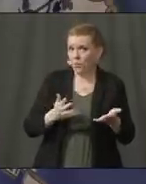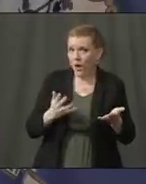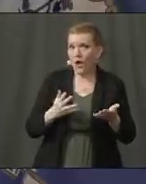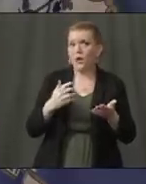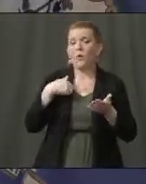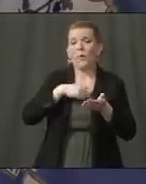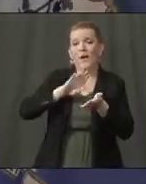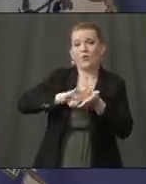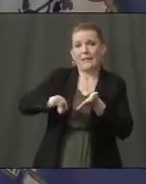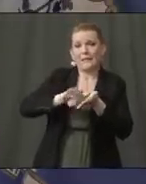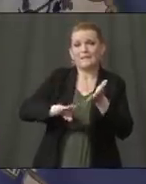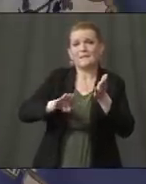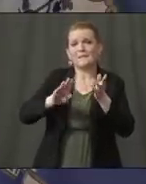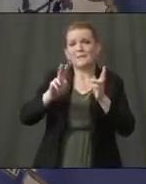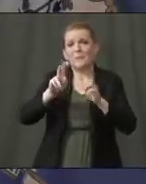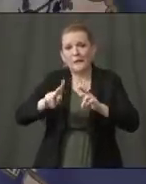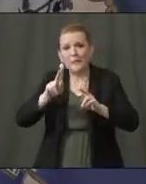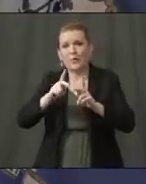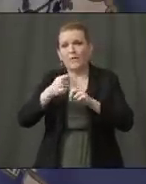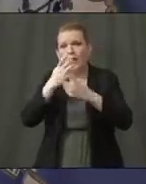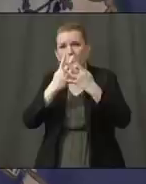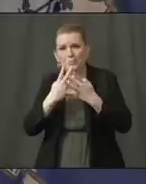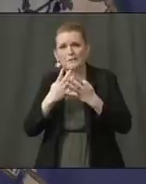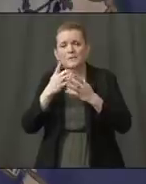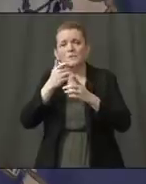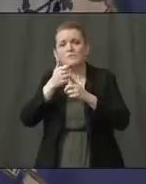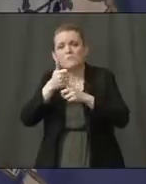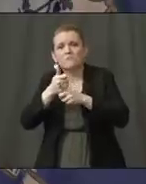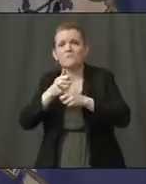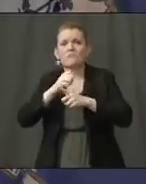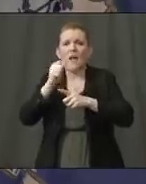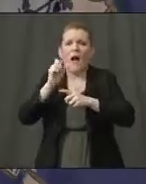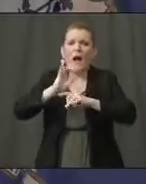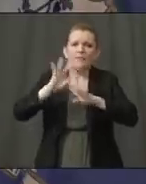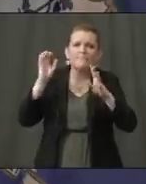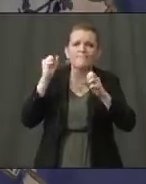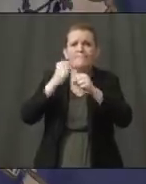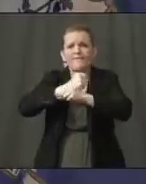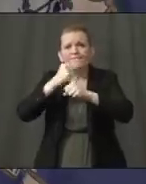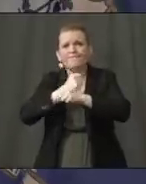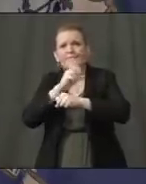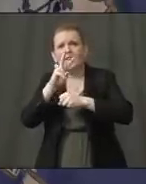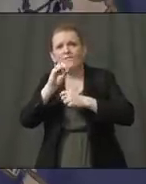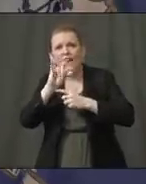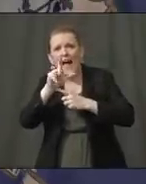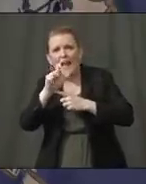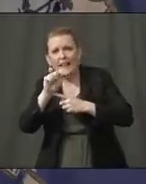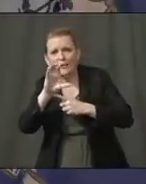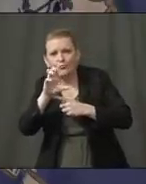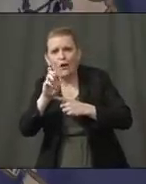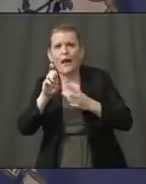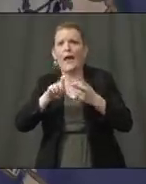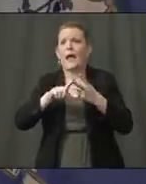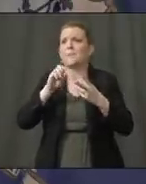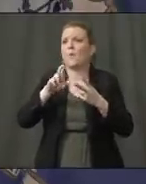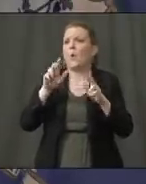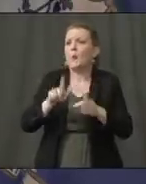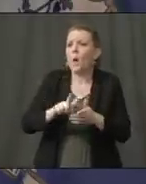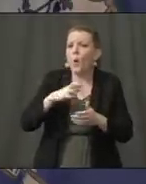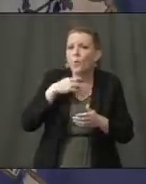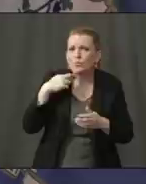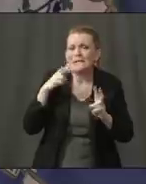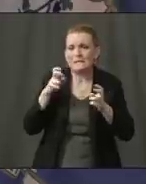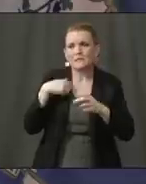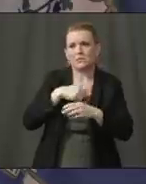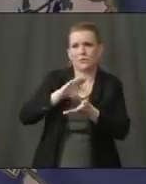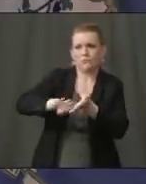considered low-risk people at a faster rate than we have in a long time. We do have the lowest number of people incarcerated as we've had. I did read the article,